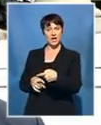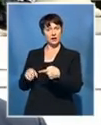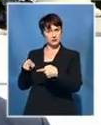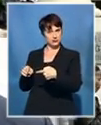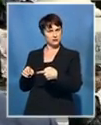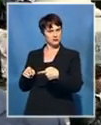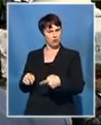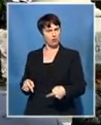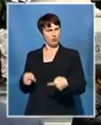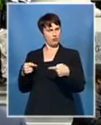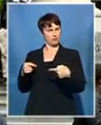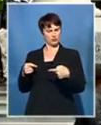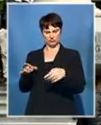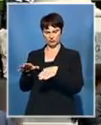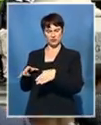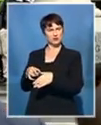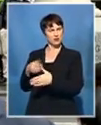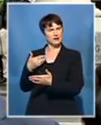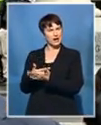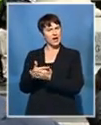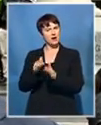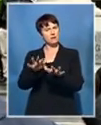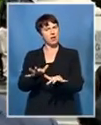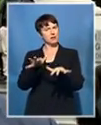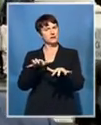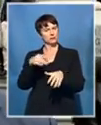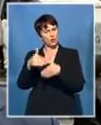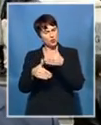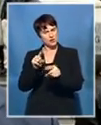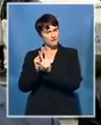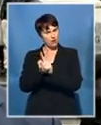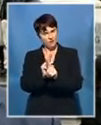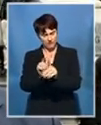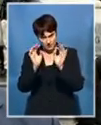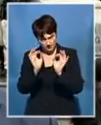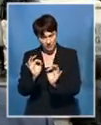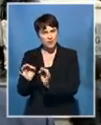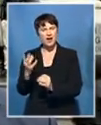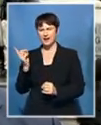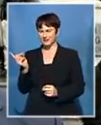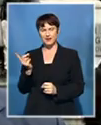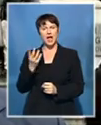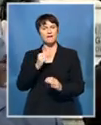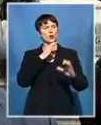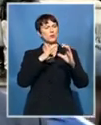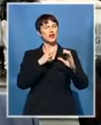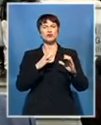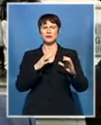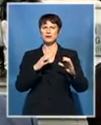official opposition party, to exhaust parliamentary processes. They are member of the Portfolio Committee on